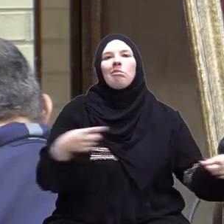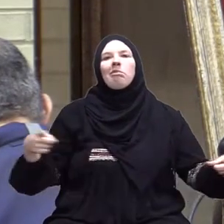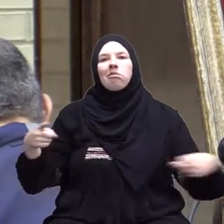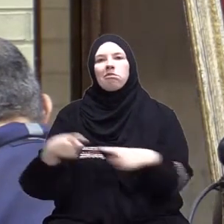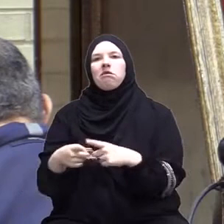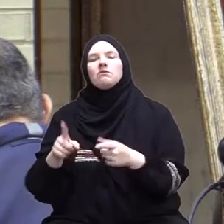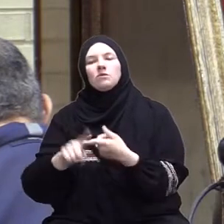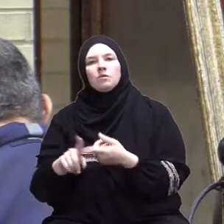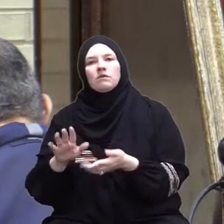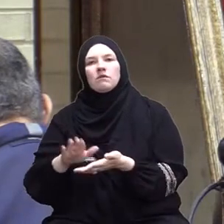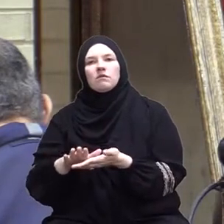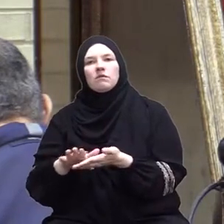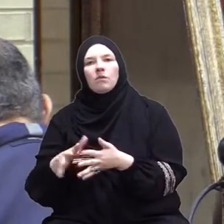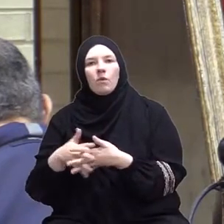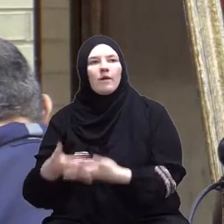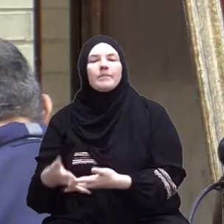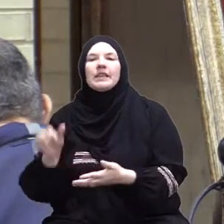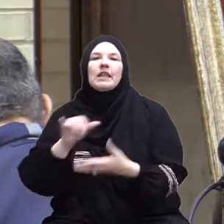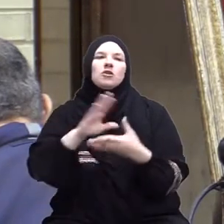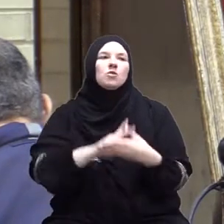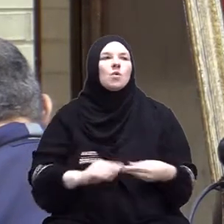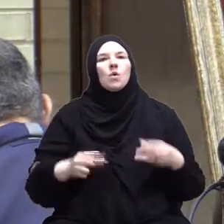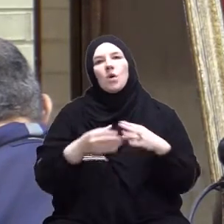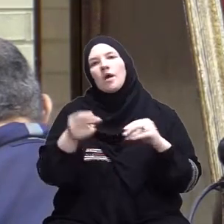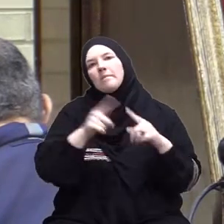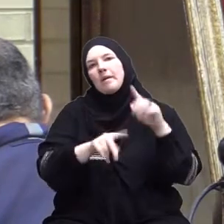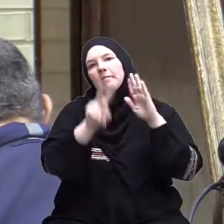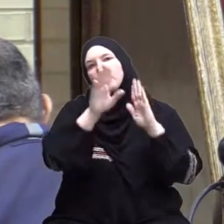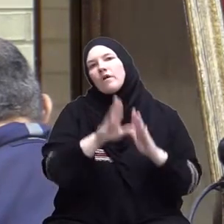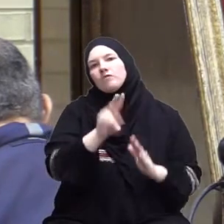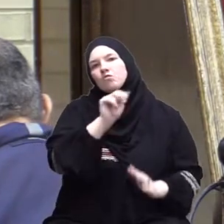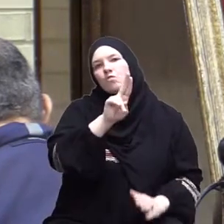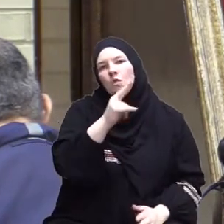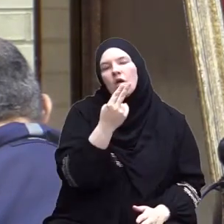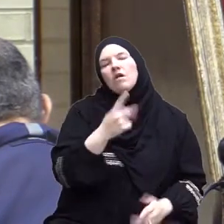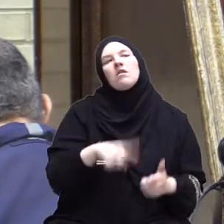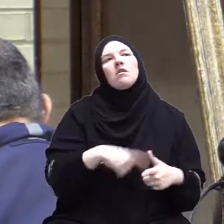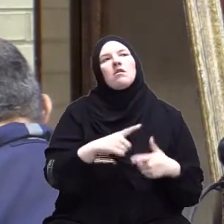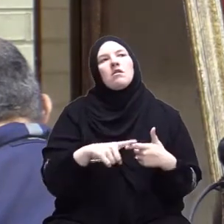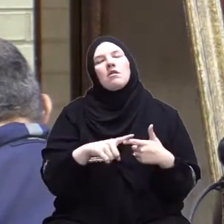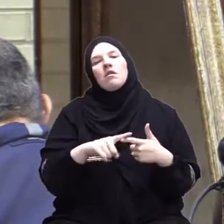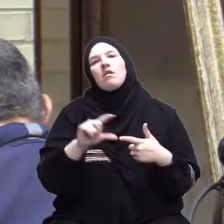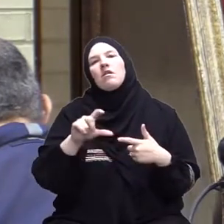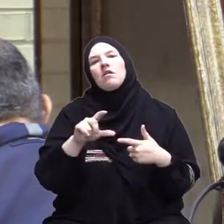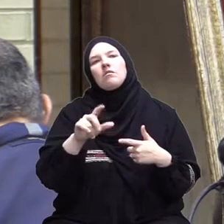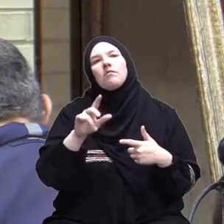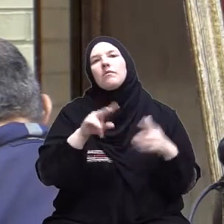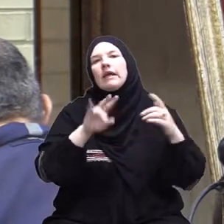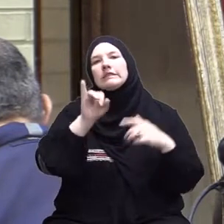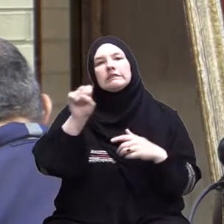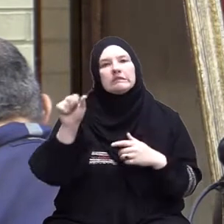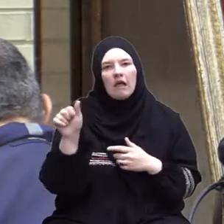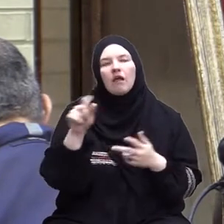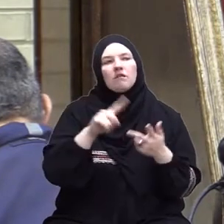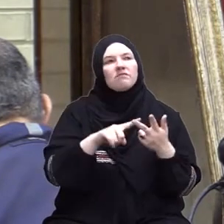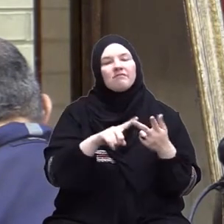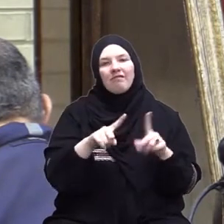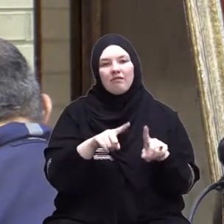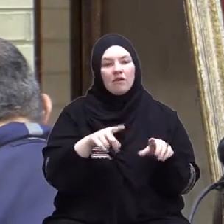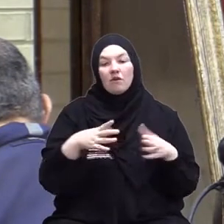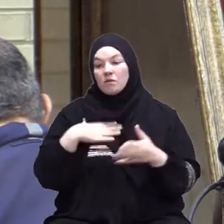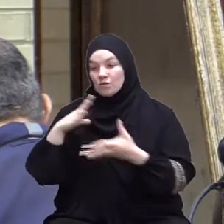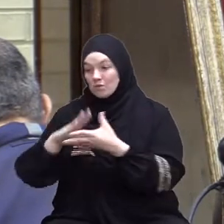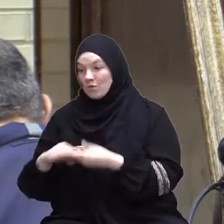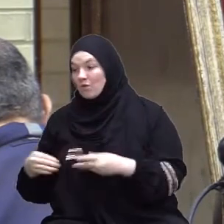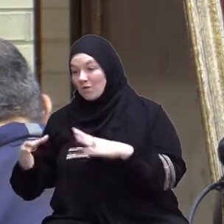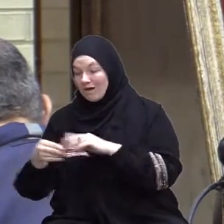the Quran? Like stories about Prophet Nuh and stories about other prophets that are inconsistent with